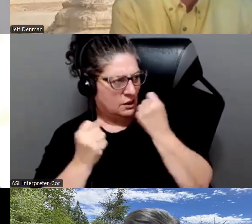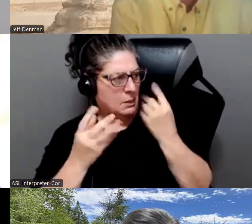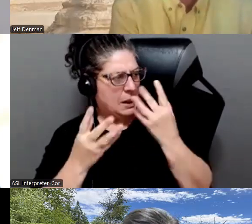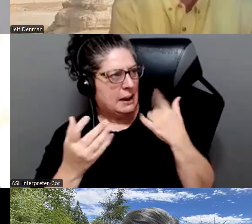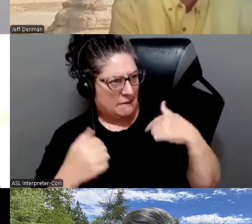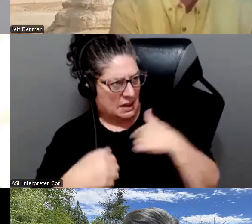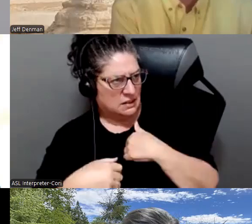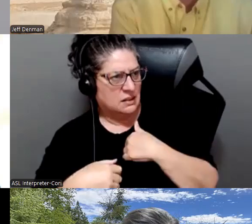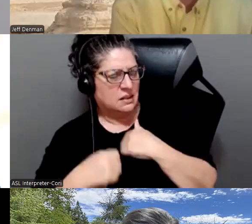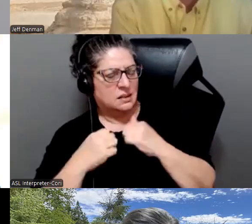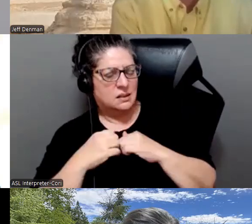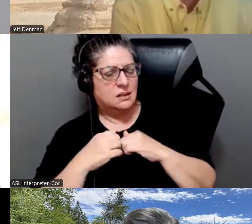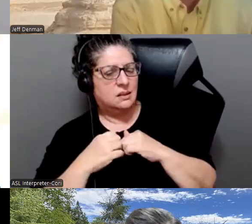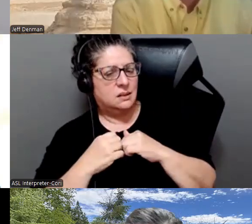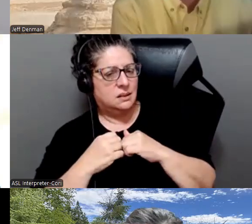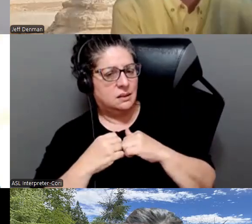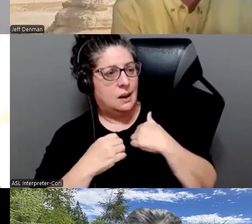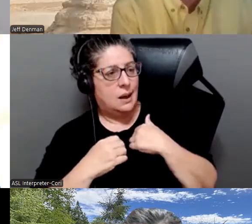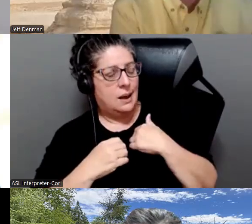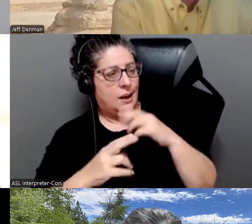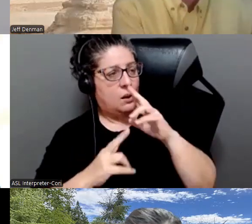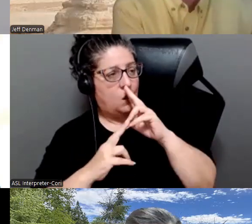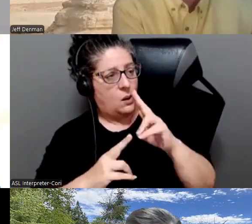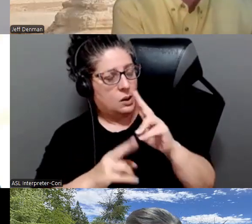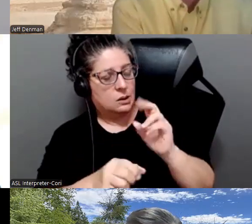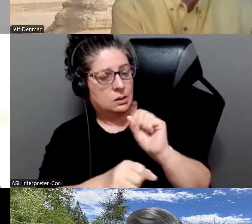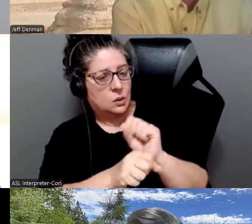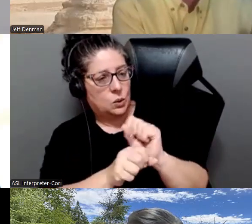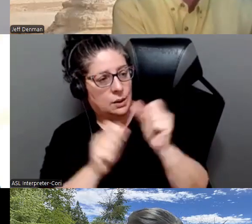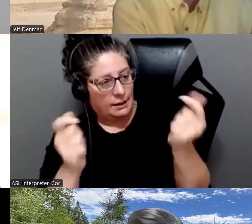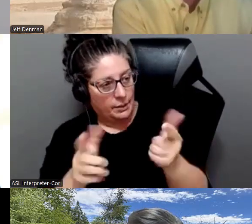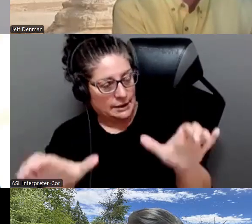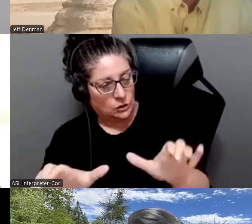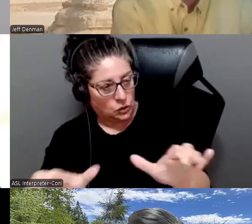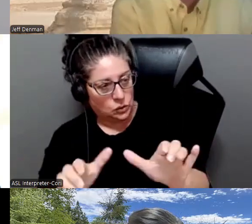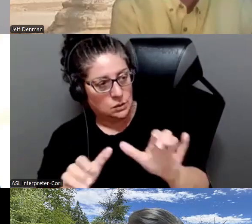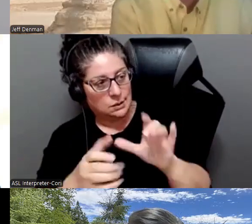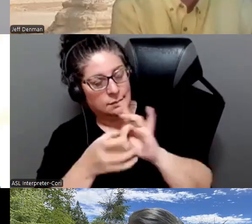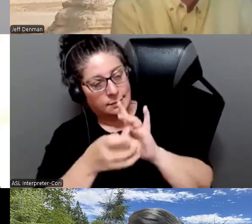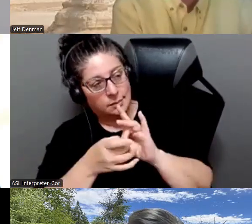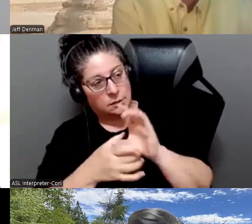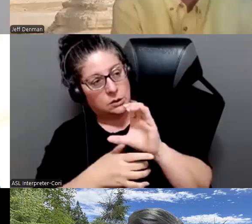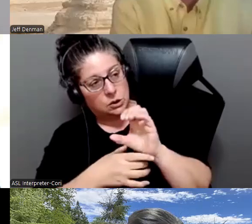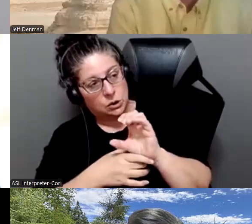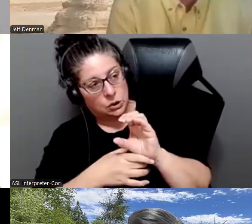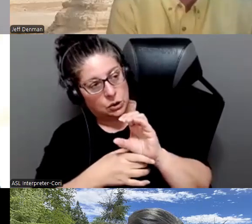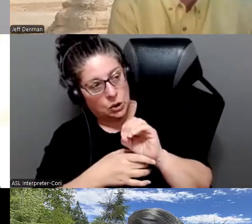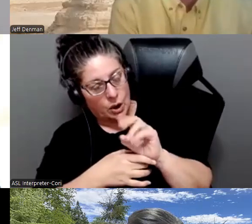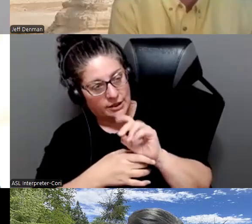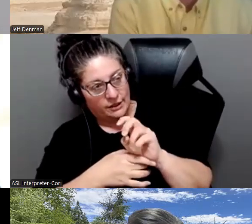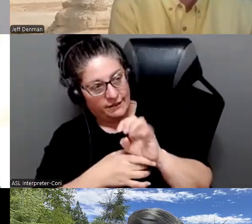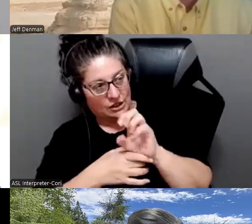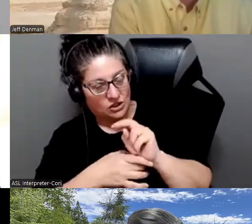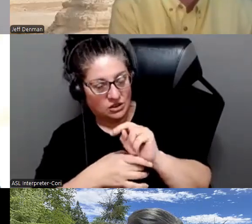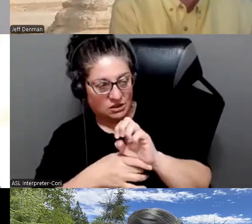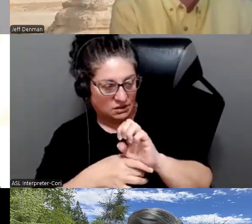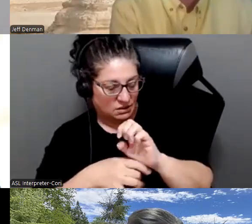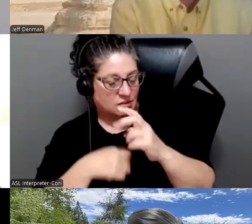and I really honor the work that everyone's doing in conservation, no matter who you work for, whether